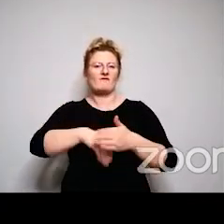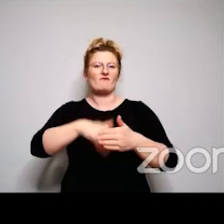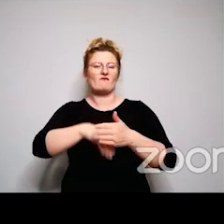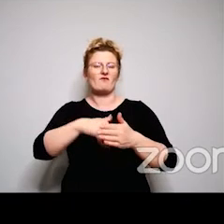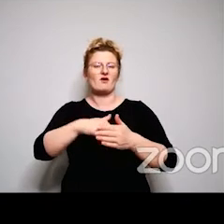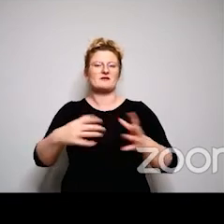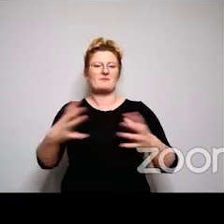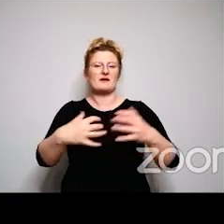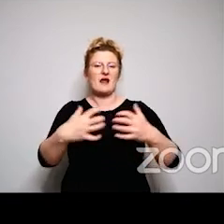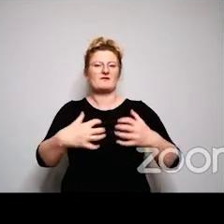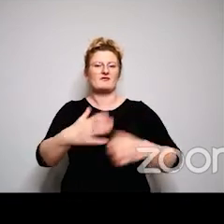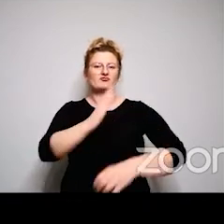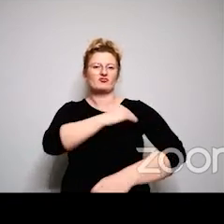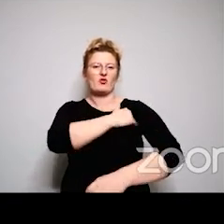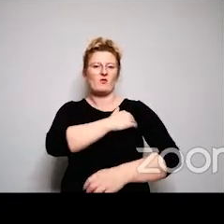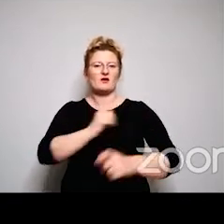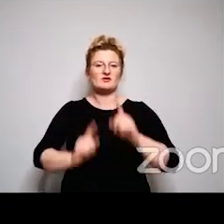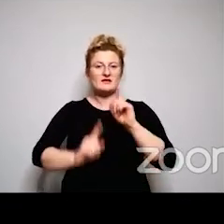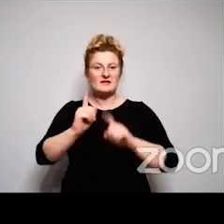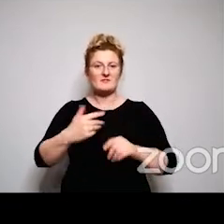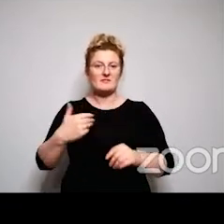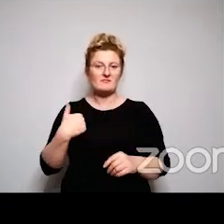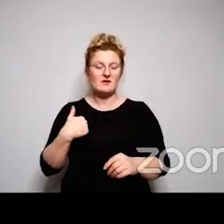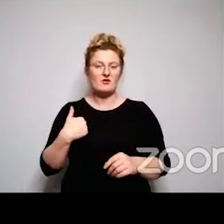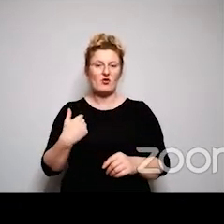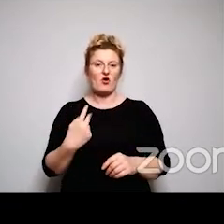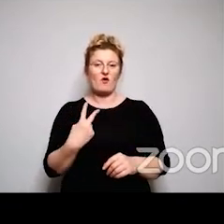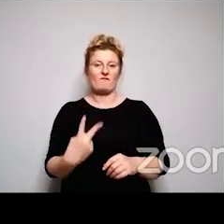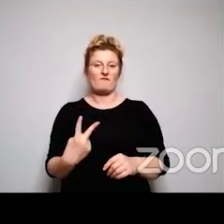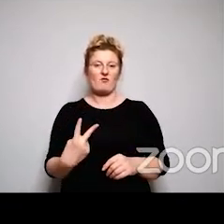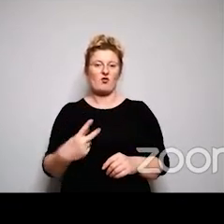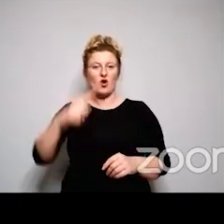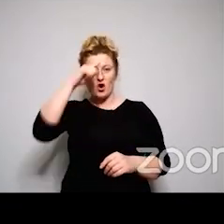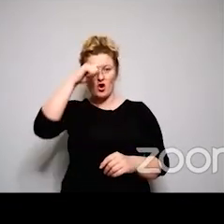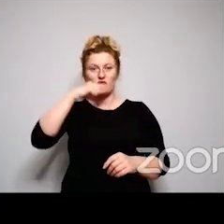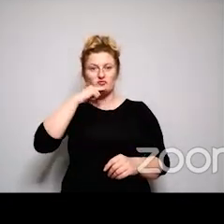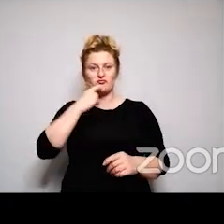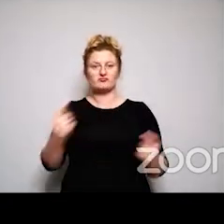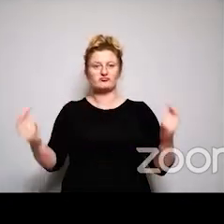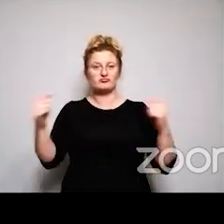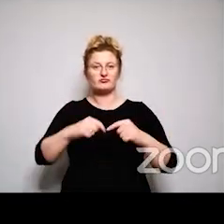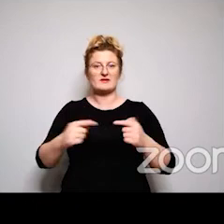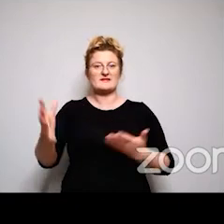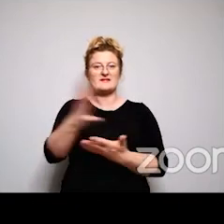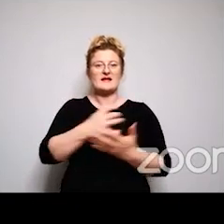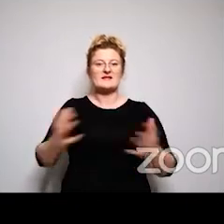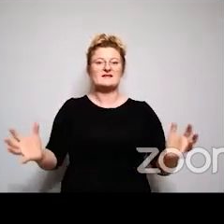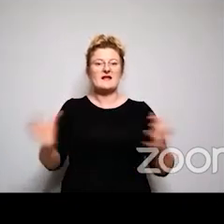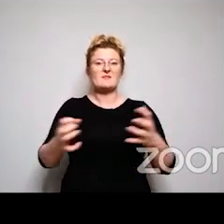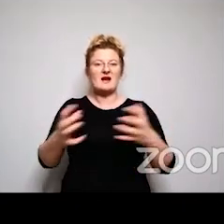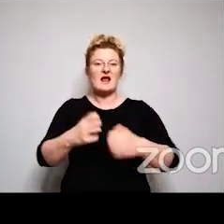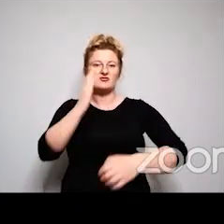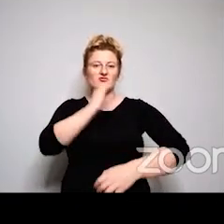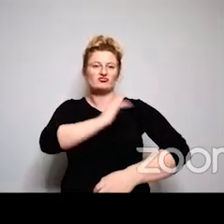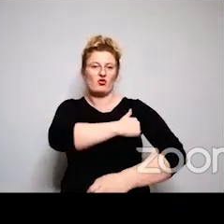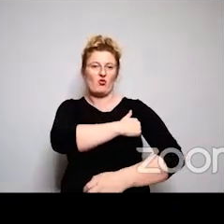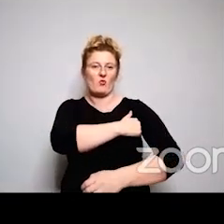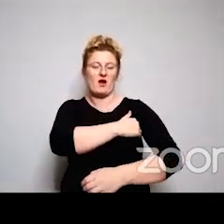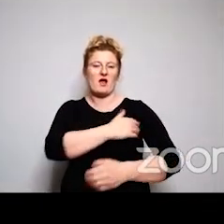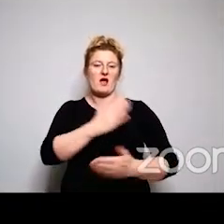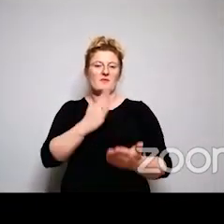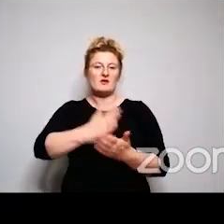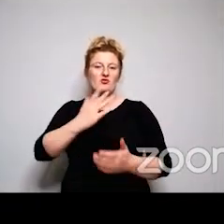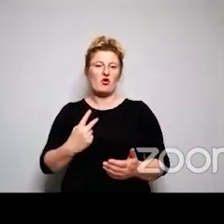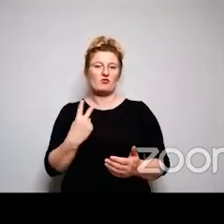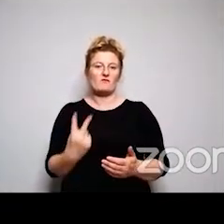fathers along and sign our attendance list. Because if the father is not there,